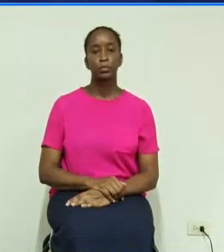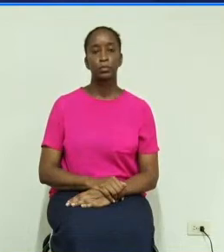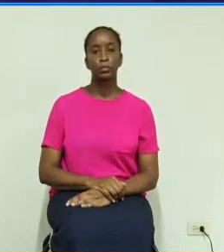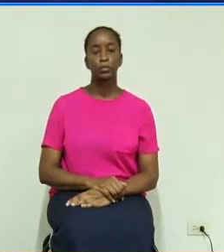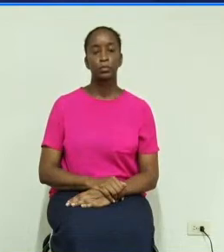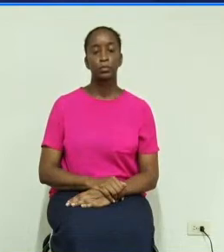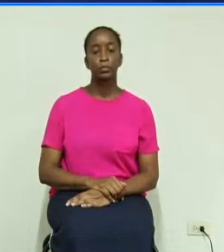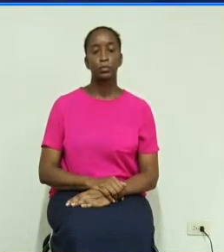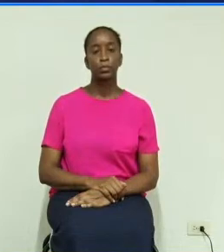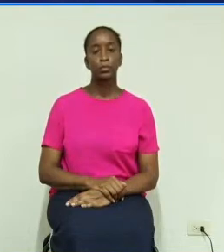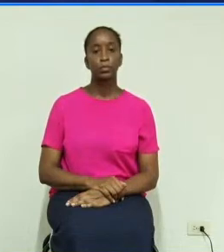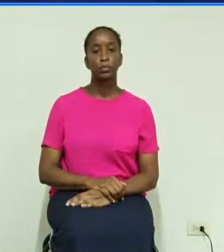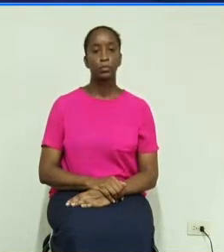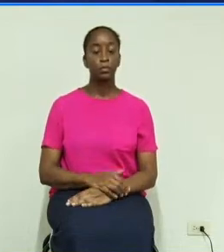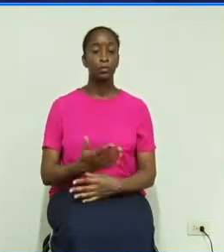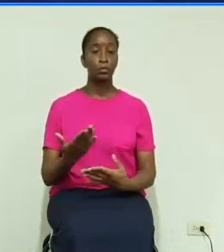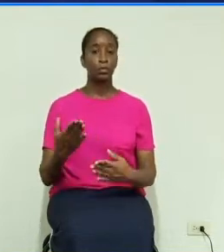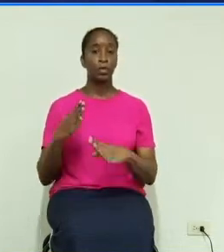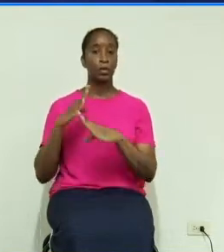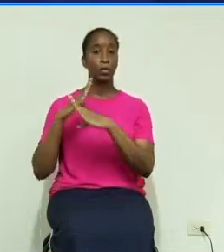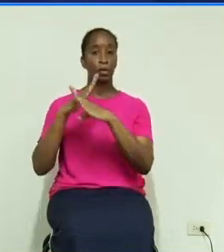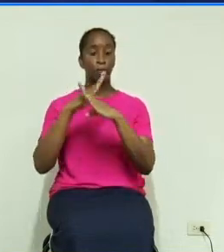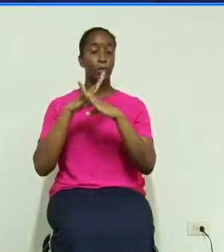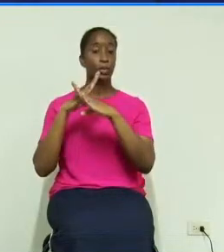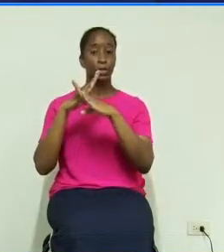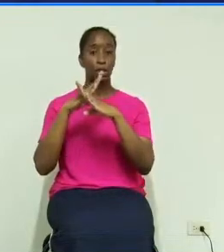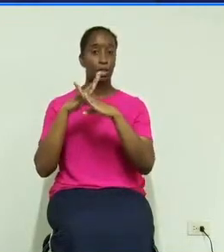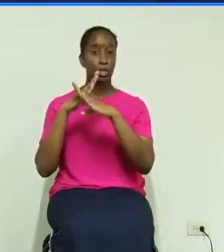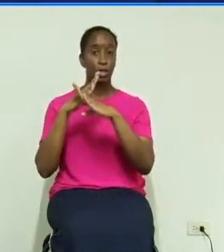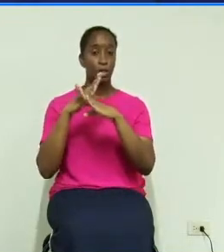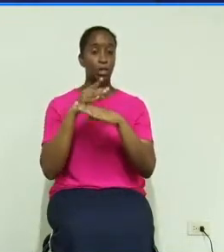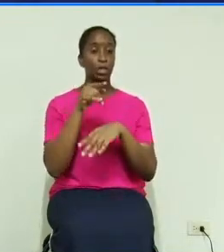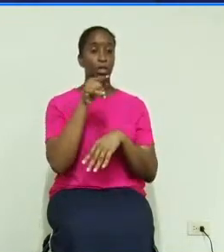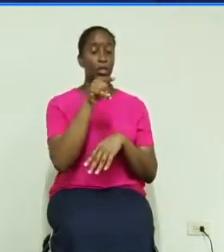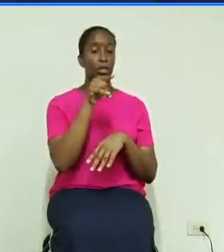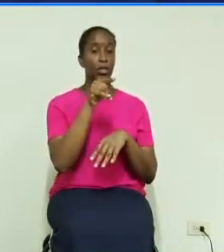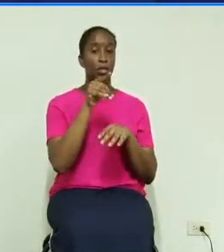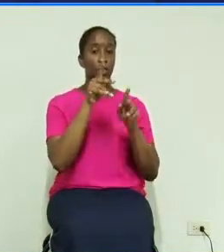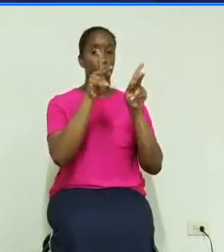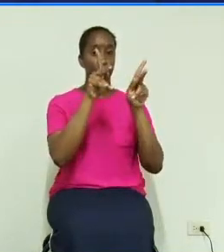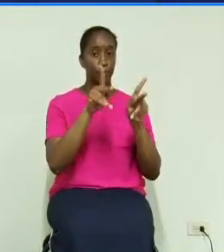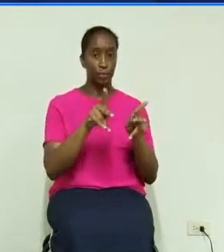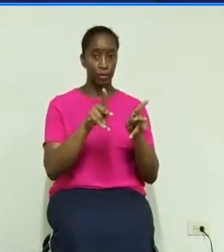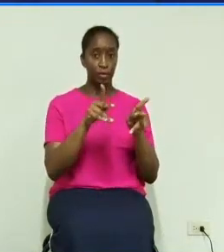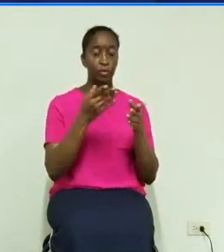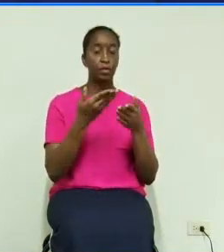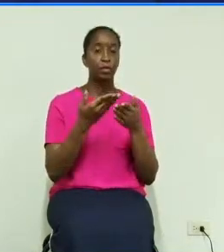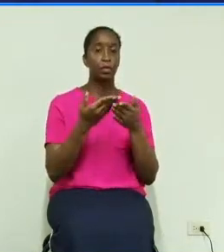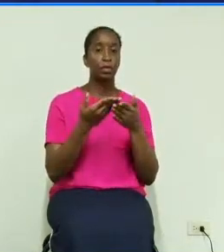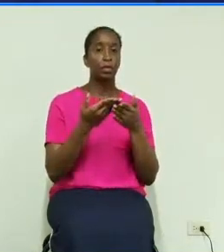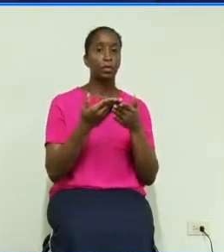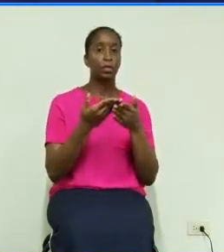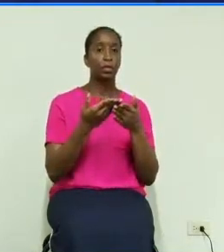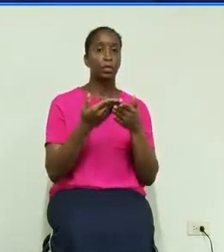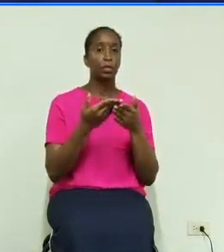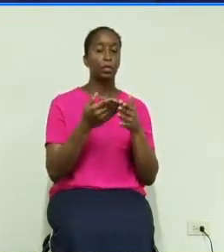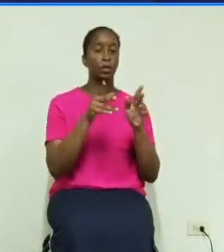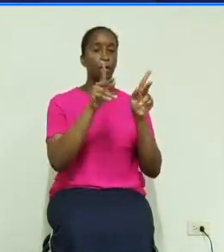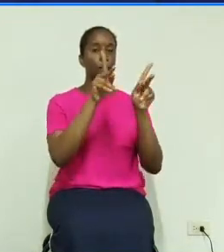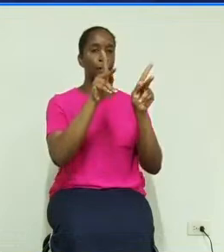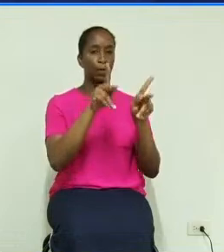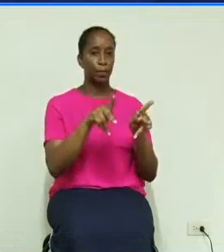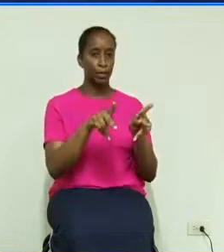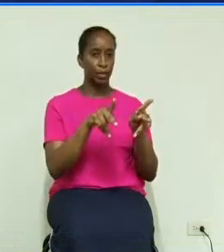we get to stop a certain person who is a former president of one of our neighbors from destroying our